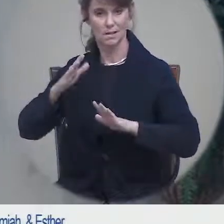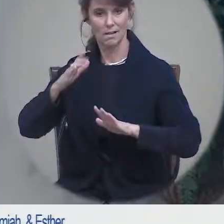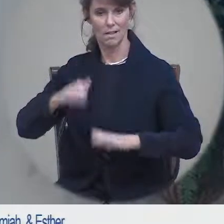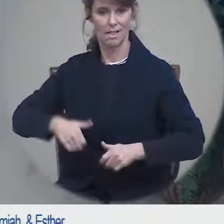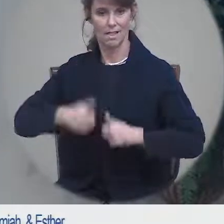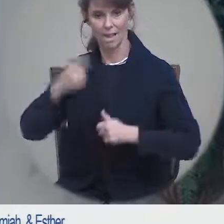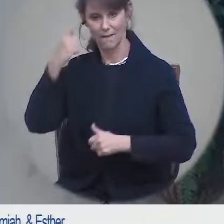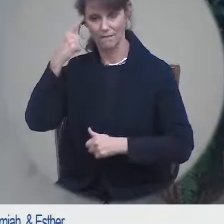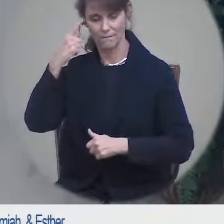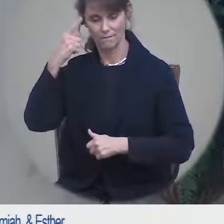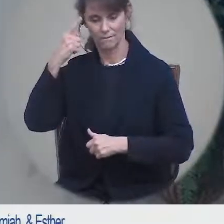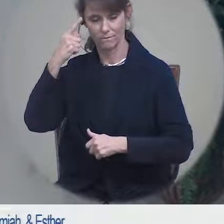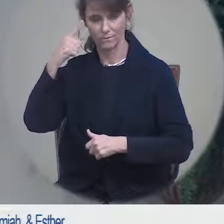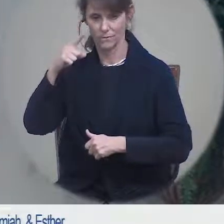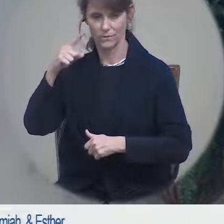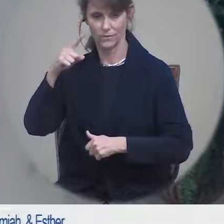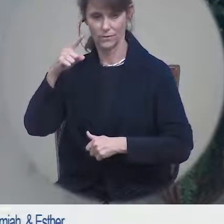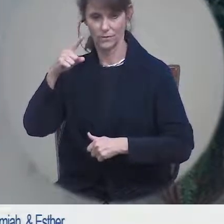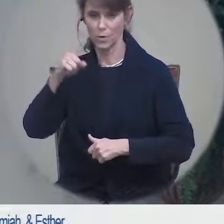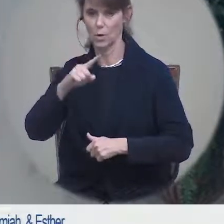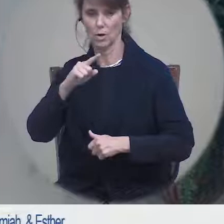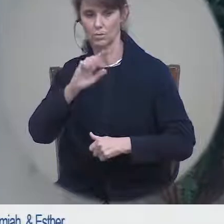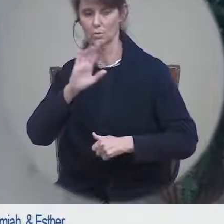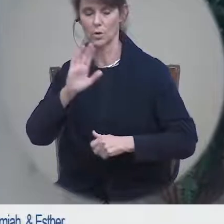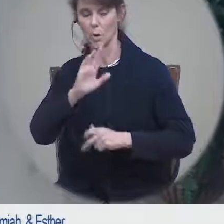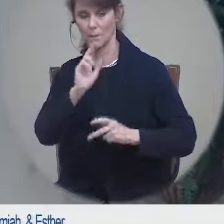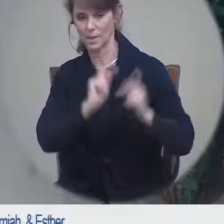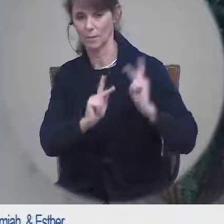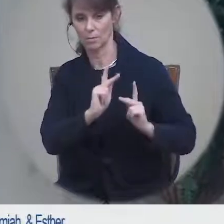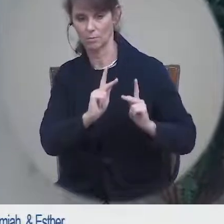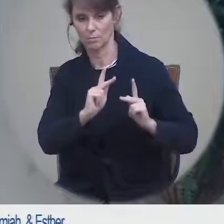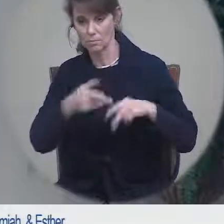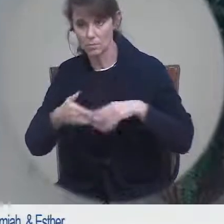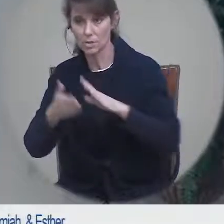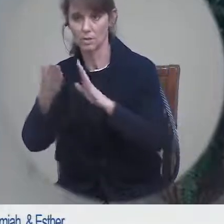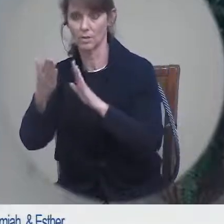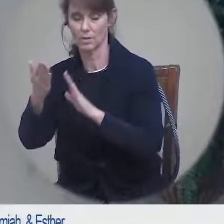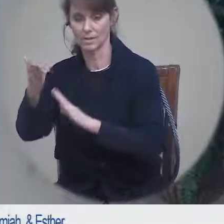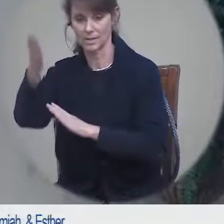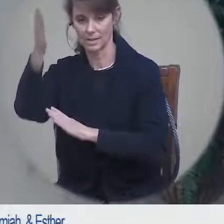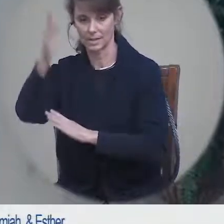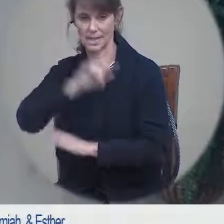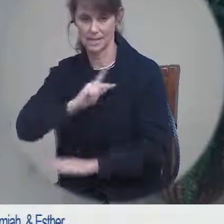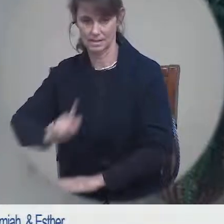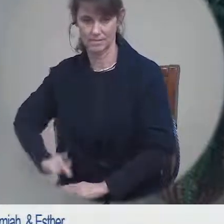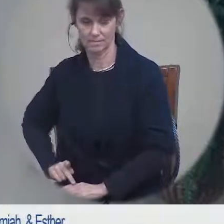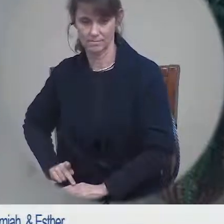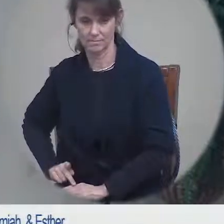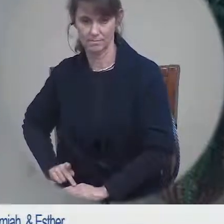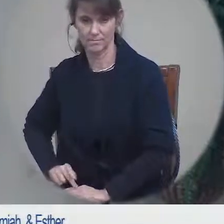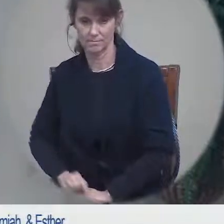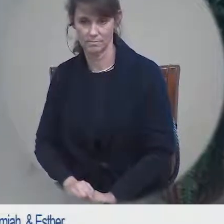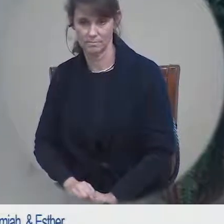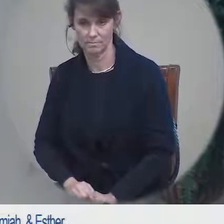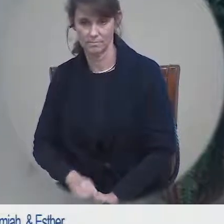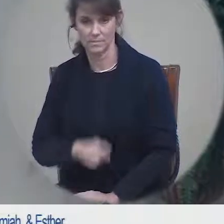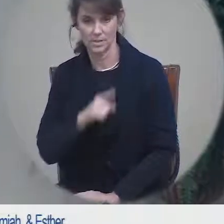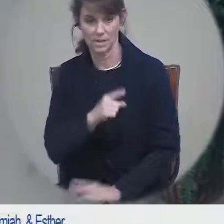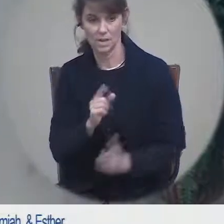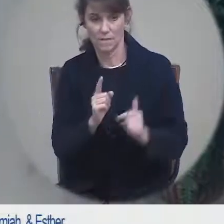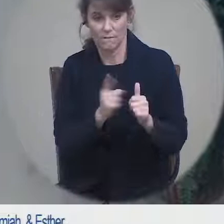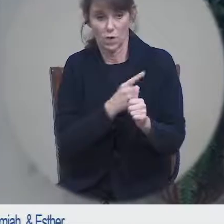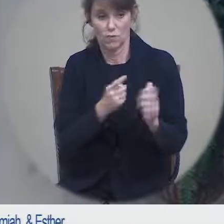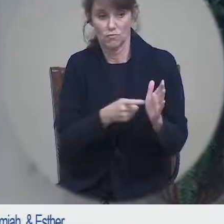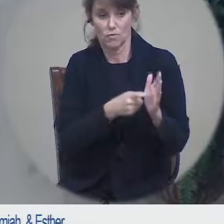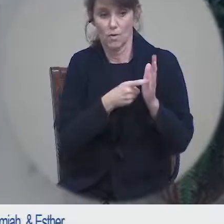the king. But I think it's a good point just to recognize the call for the fast and the accompanying prayers that accompany,